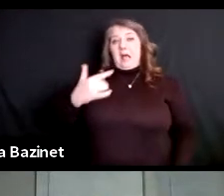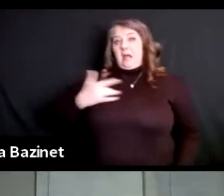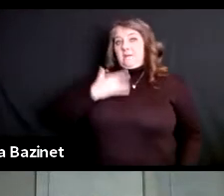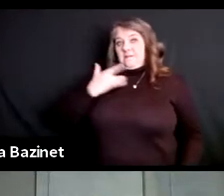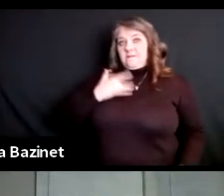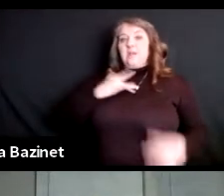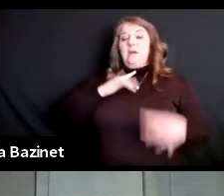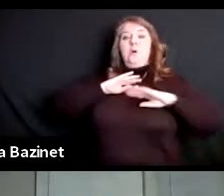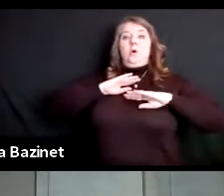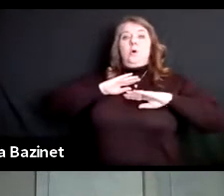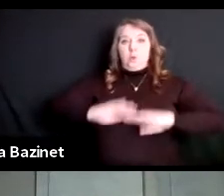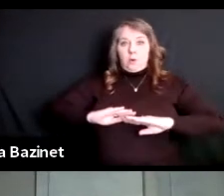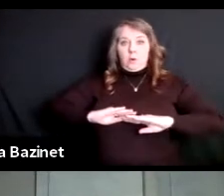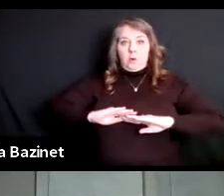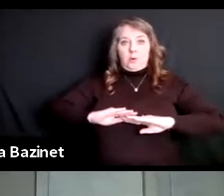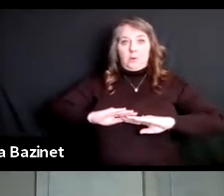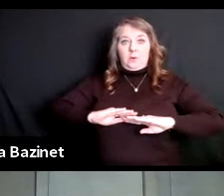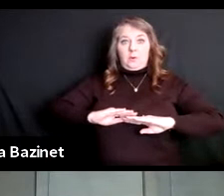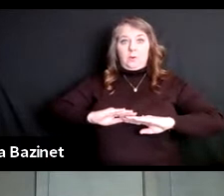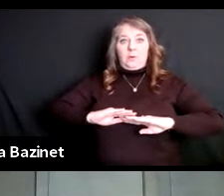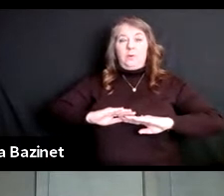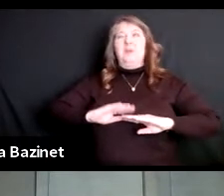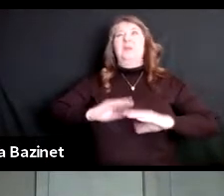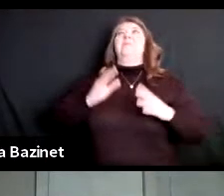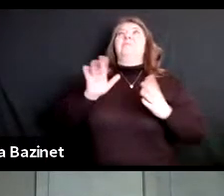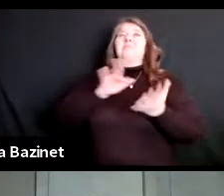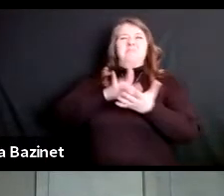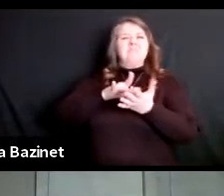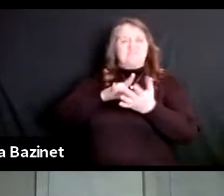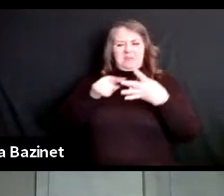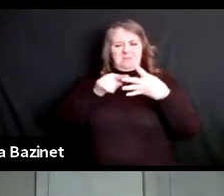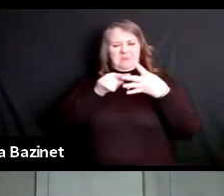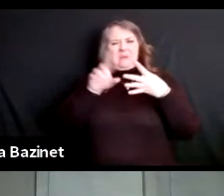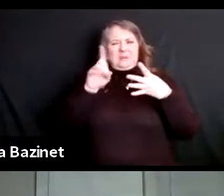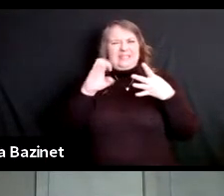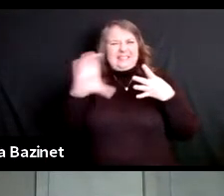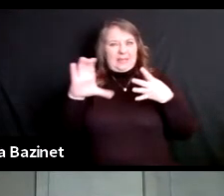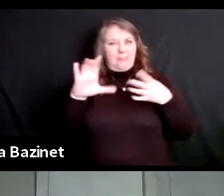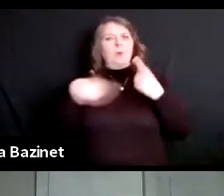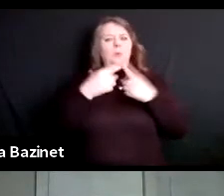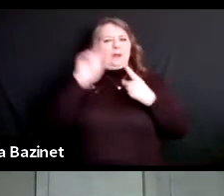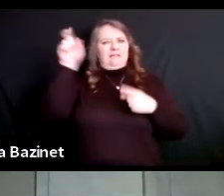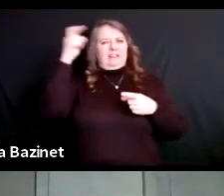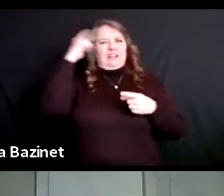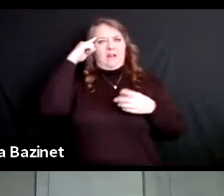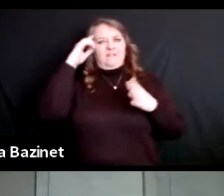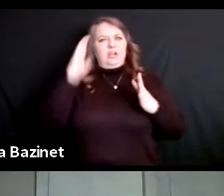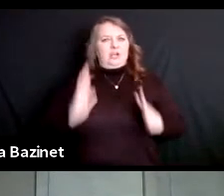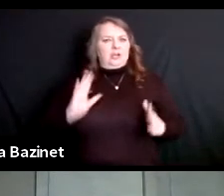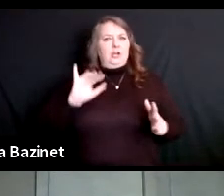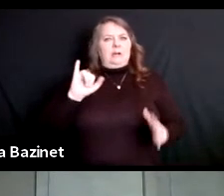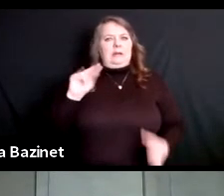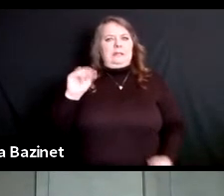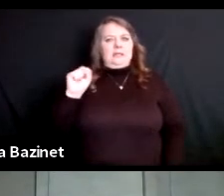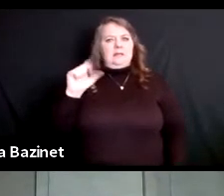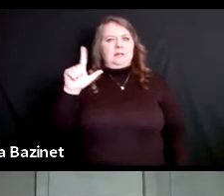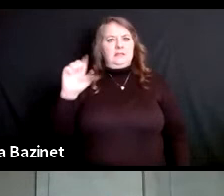I felt relieved in mid-December when our governor, Jay Inslee, had put